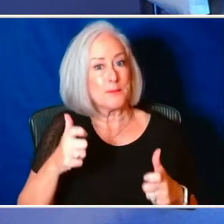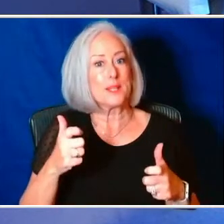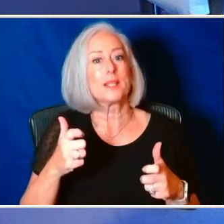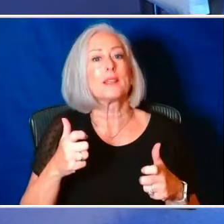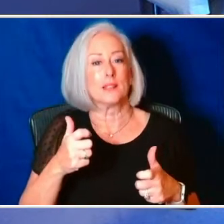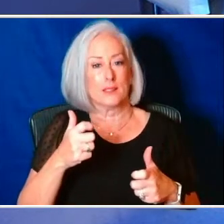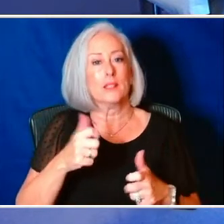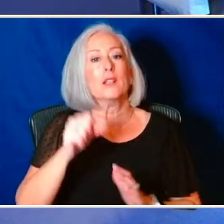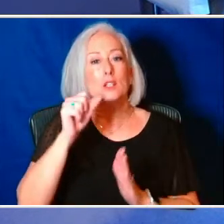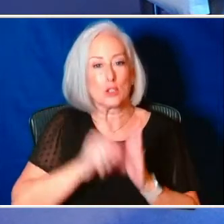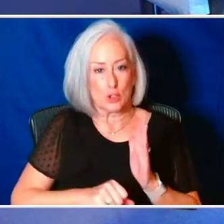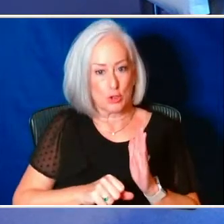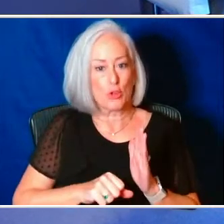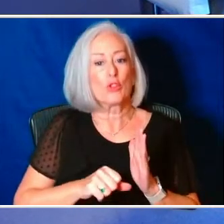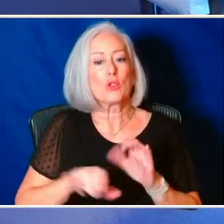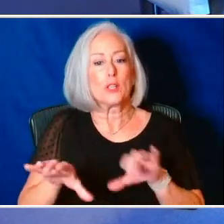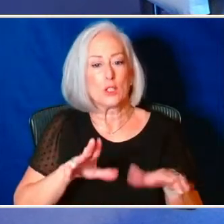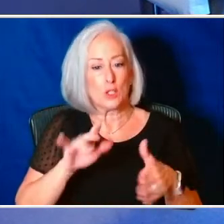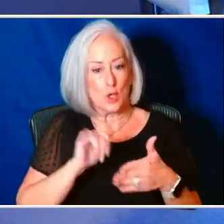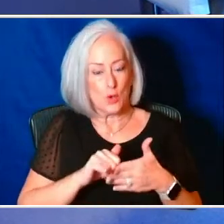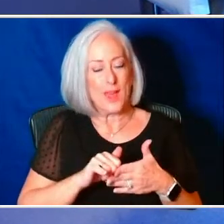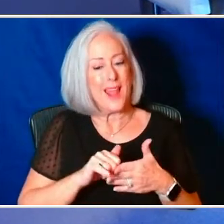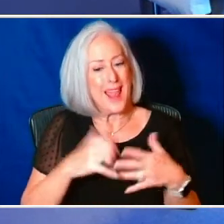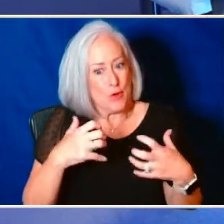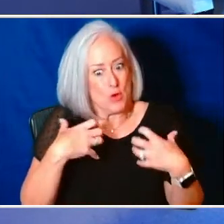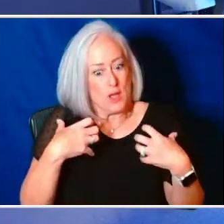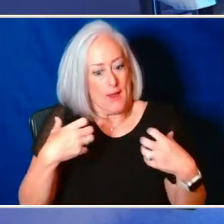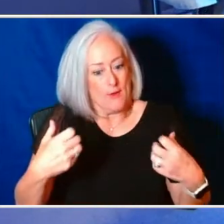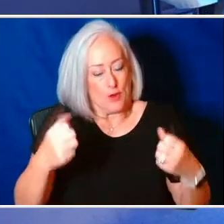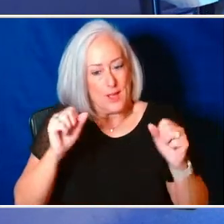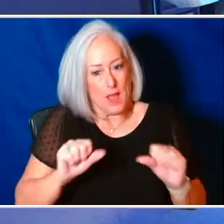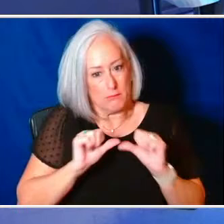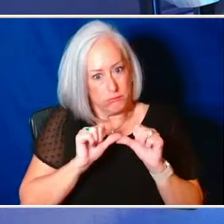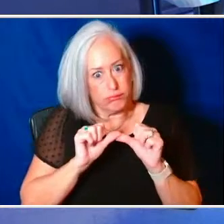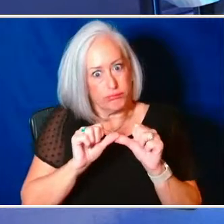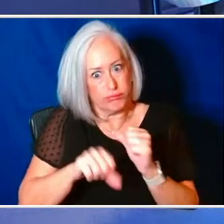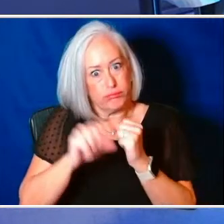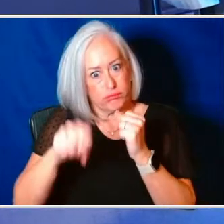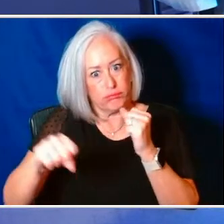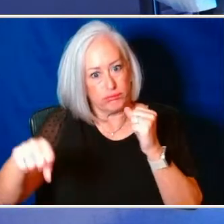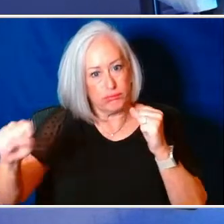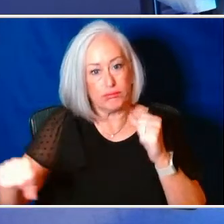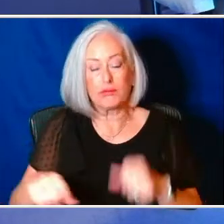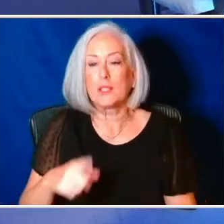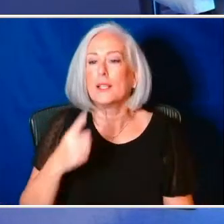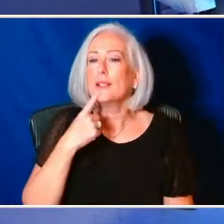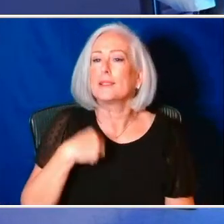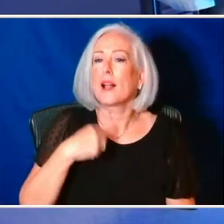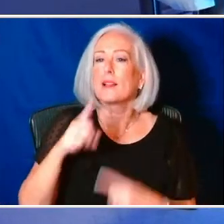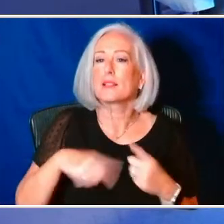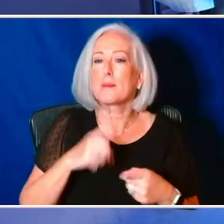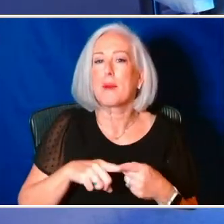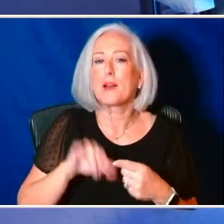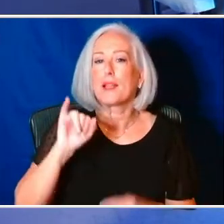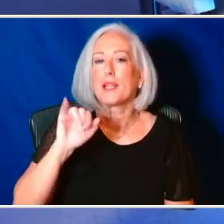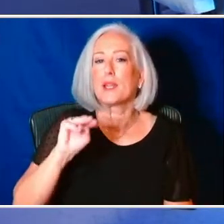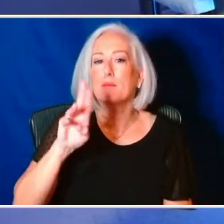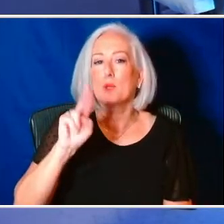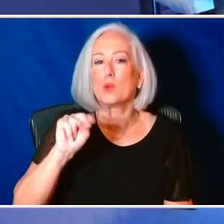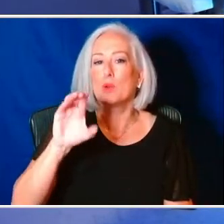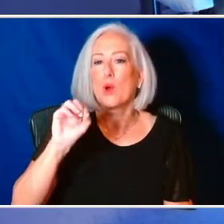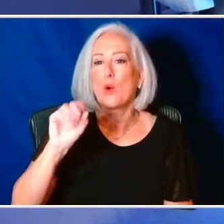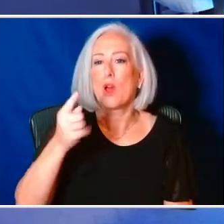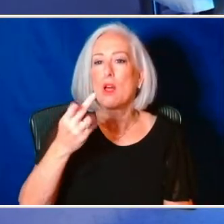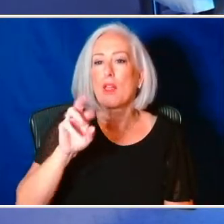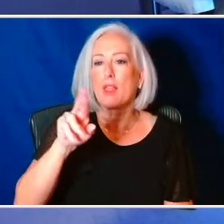long. Dr. Wong, tell us about the new developments with these things called immunotherapy checkpoint inhibitors. You have to tell us a little bit of what those